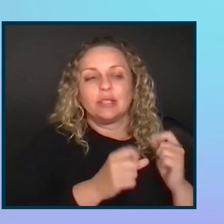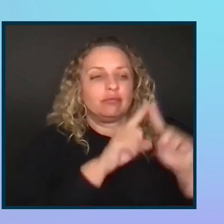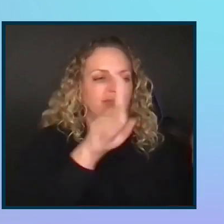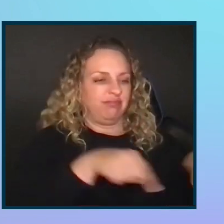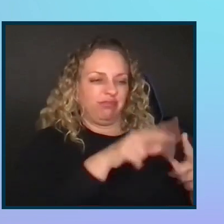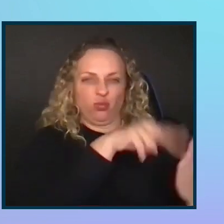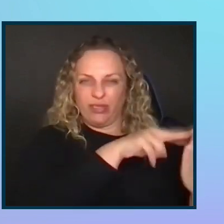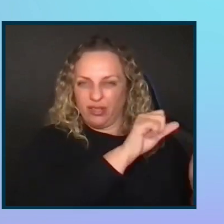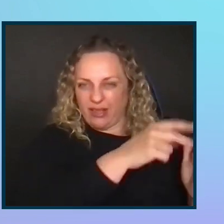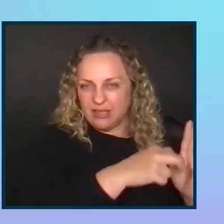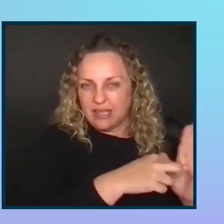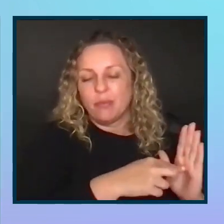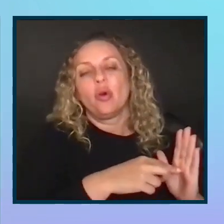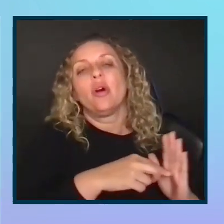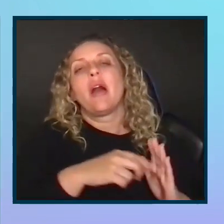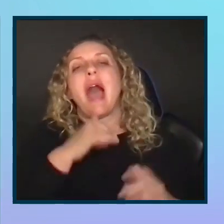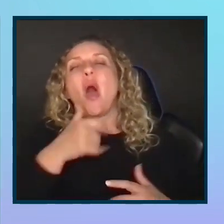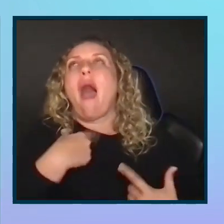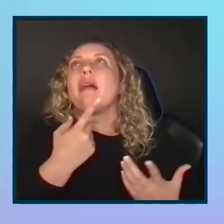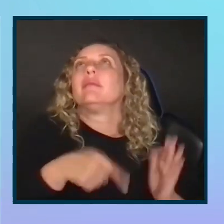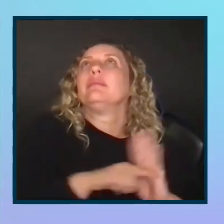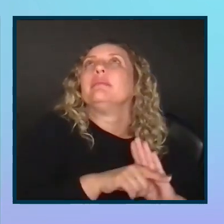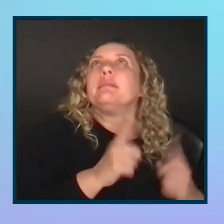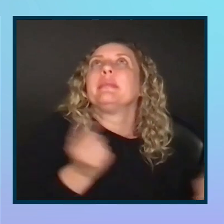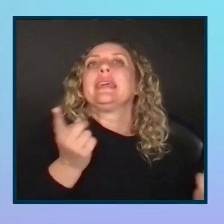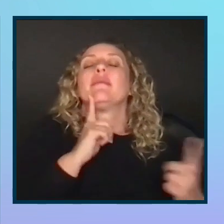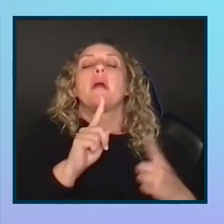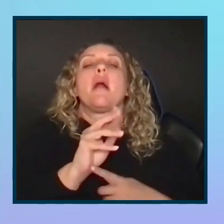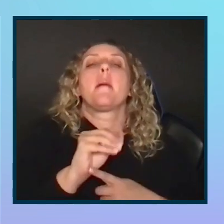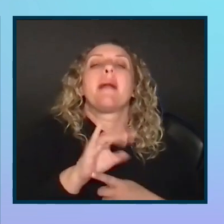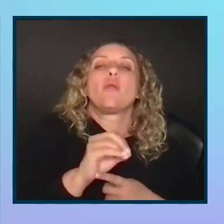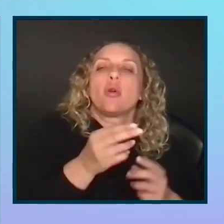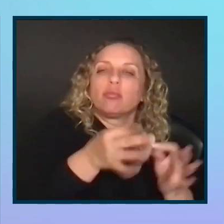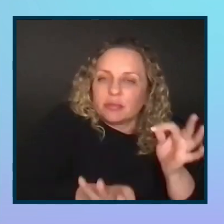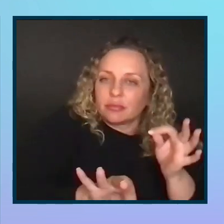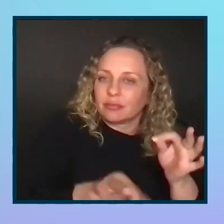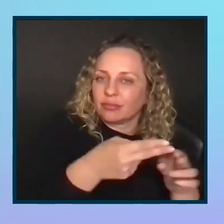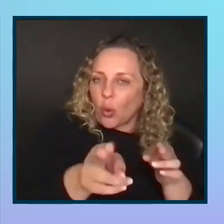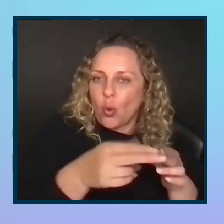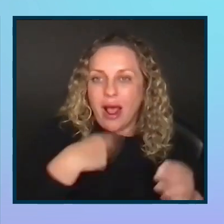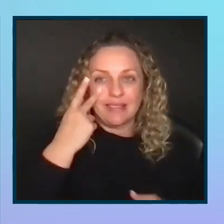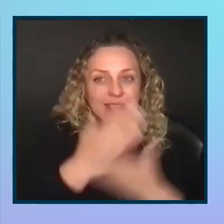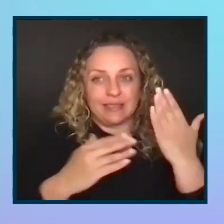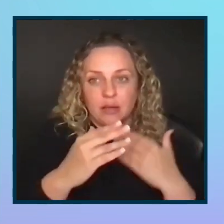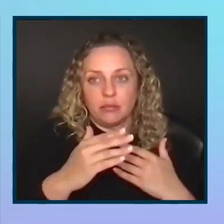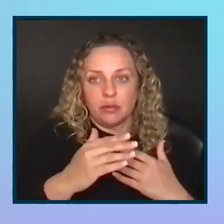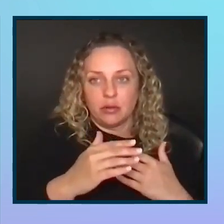se. My only thing would be in terms of the micro interaction, make it quick. Like I have seen some that are just